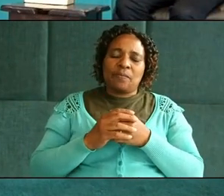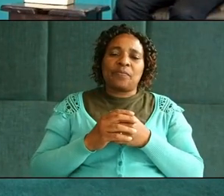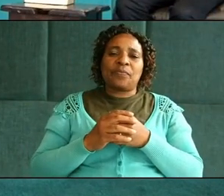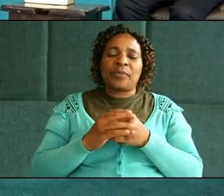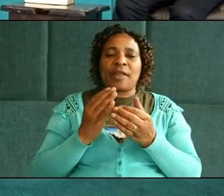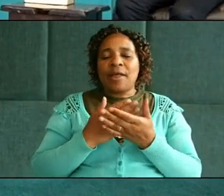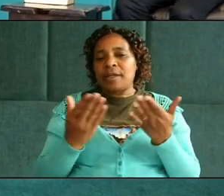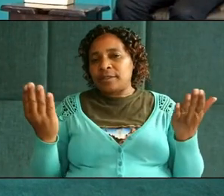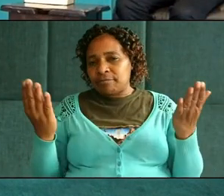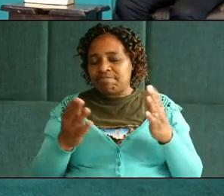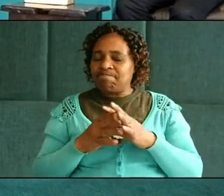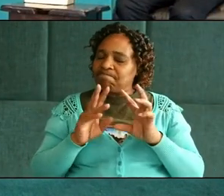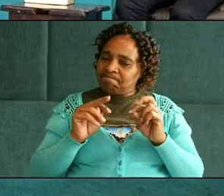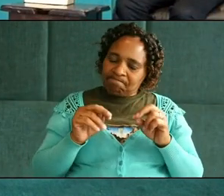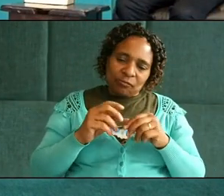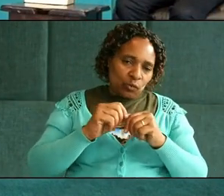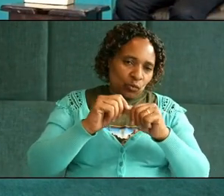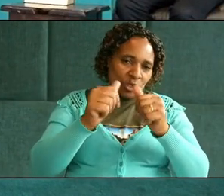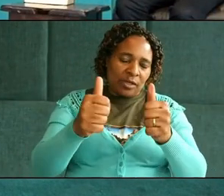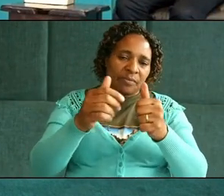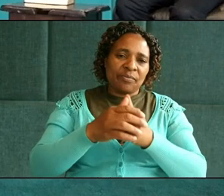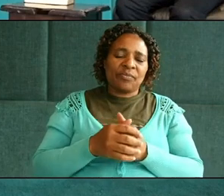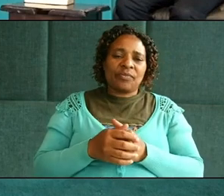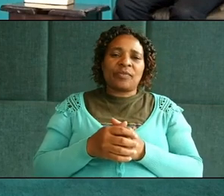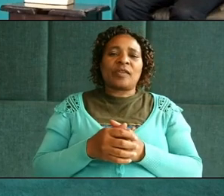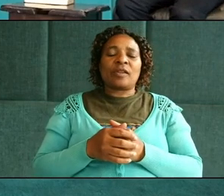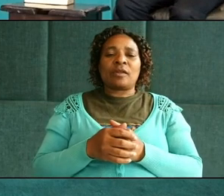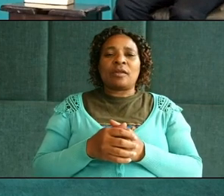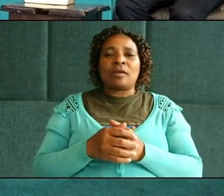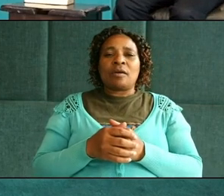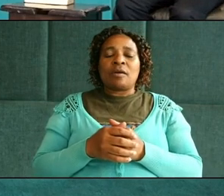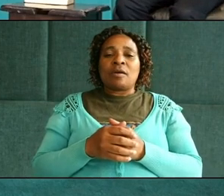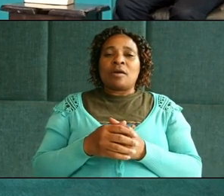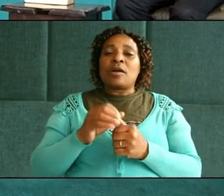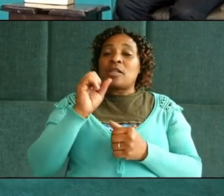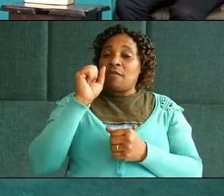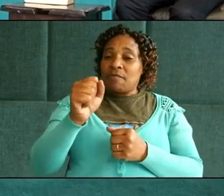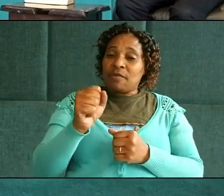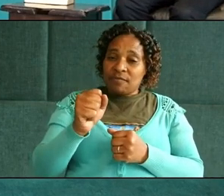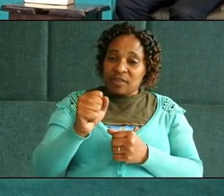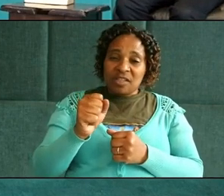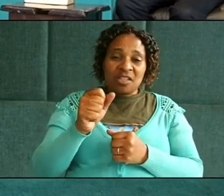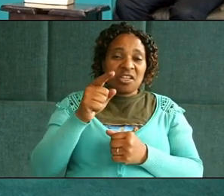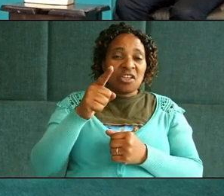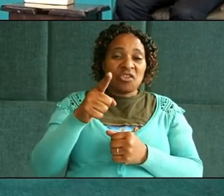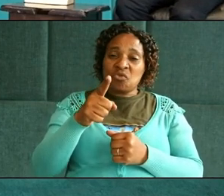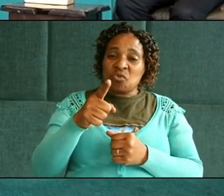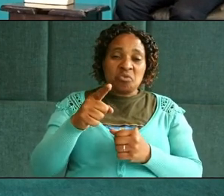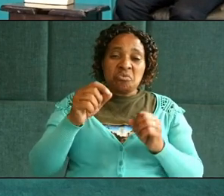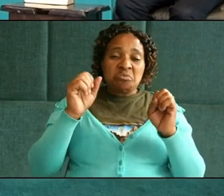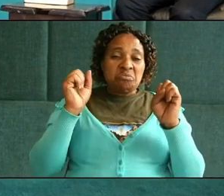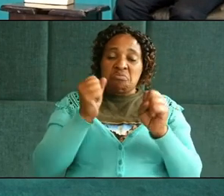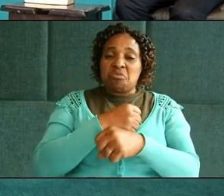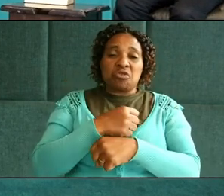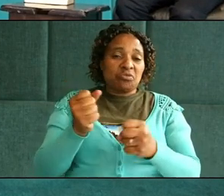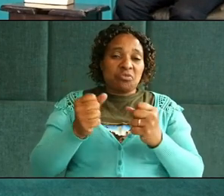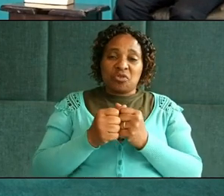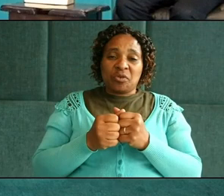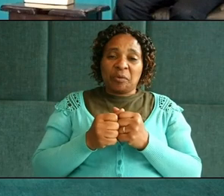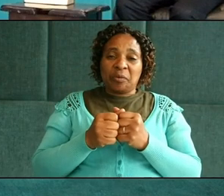Someone, anything? No. Okay. The fifth one is you can't be too careful.